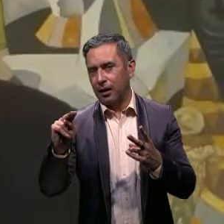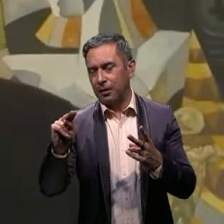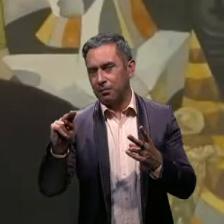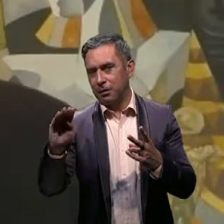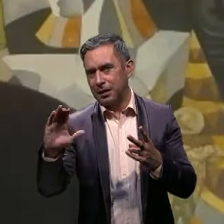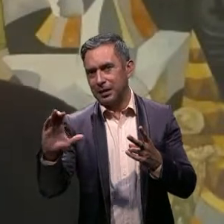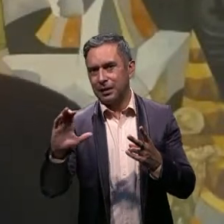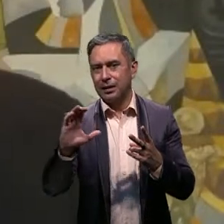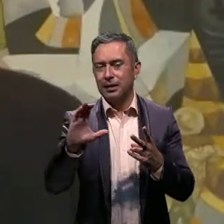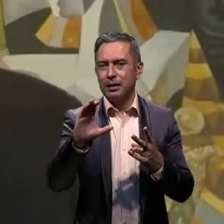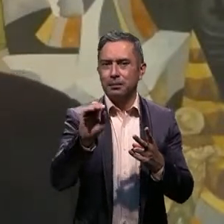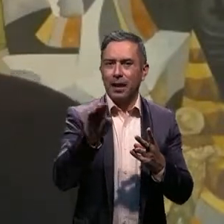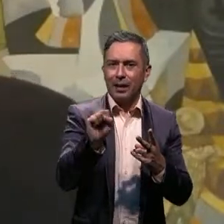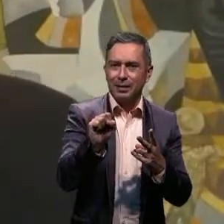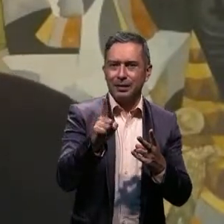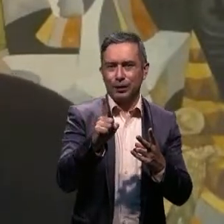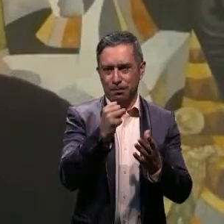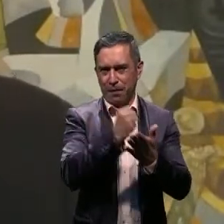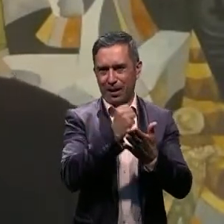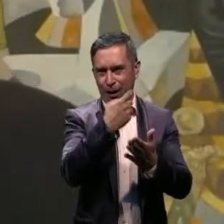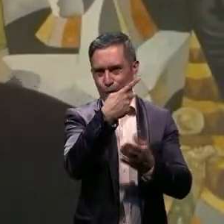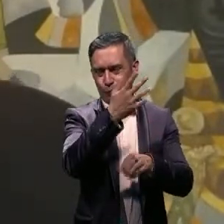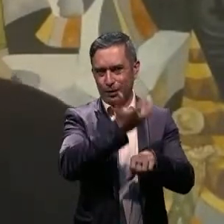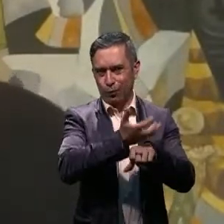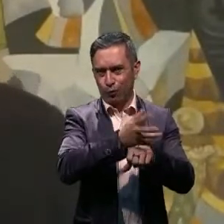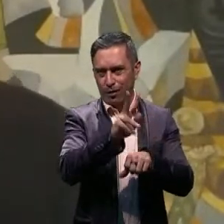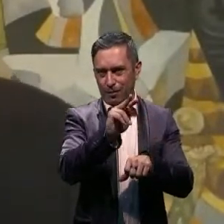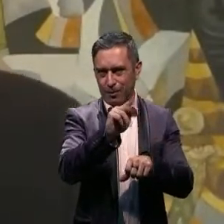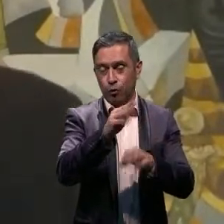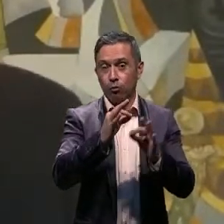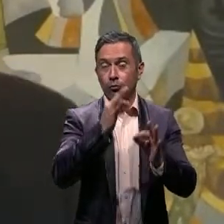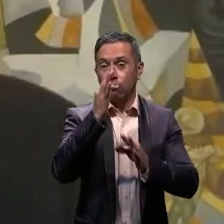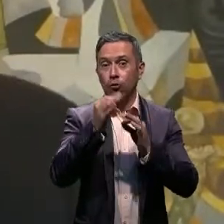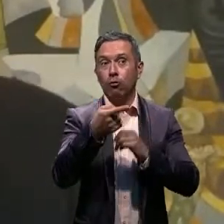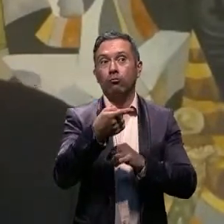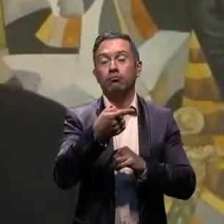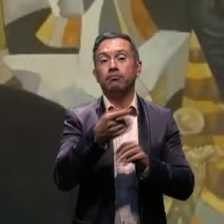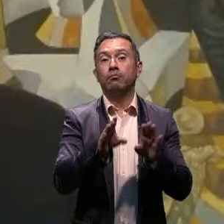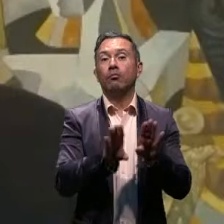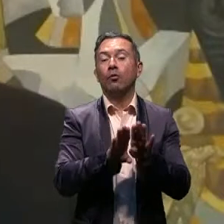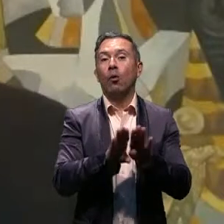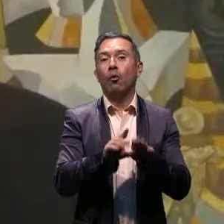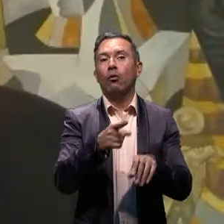hand have been openly